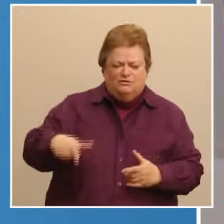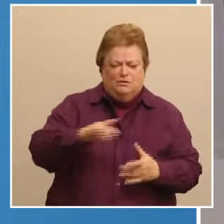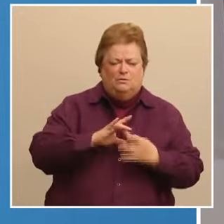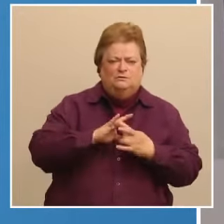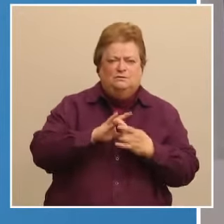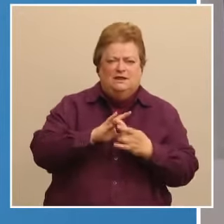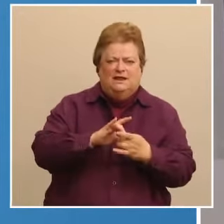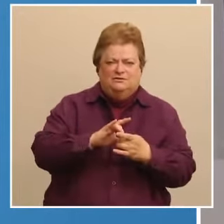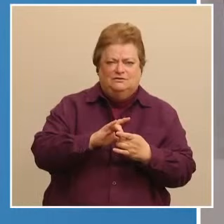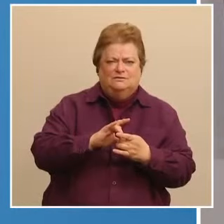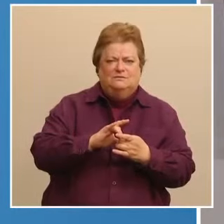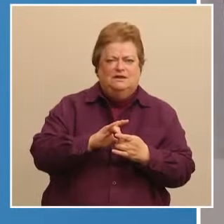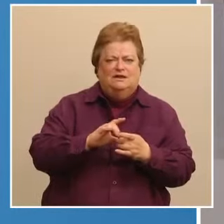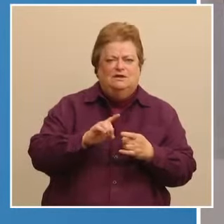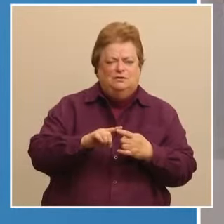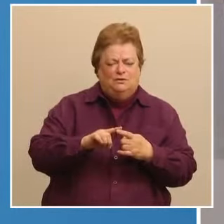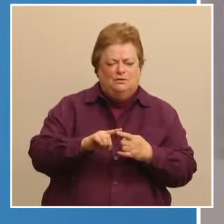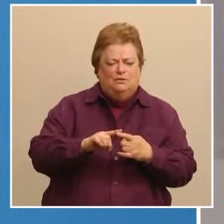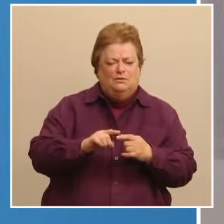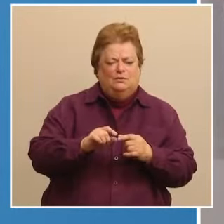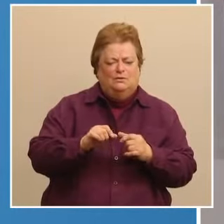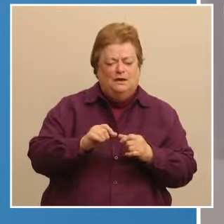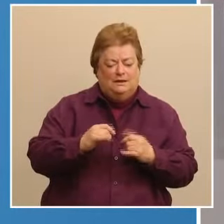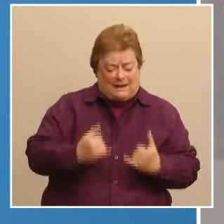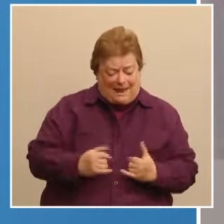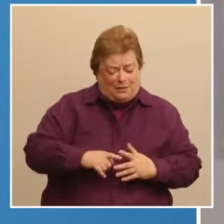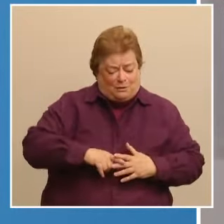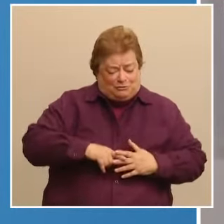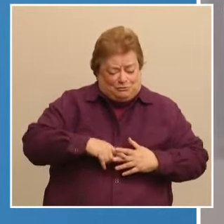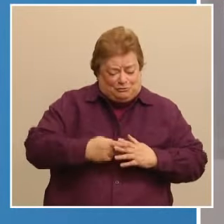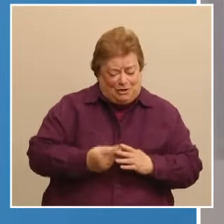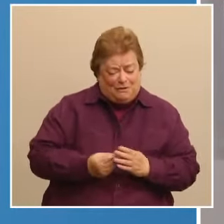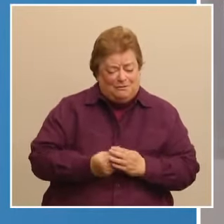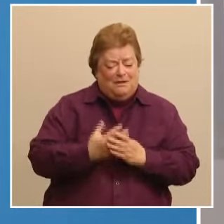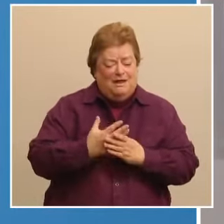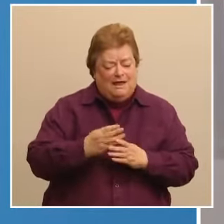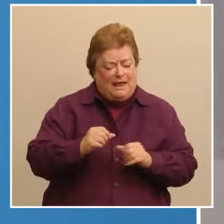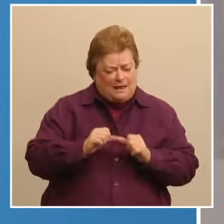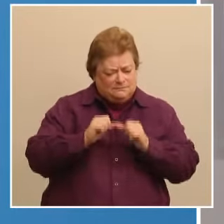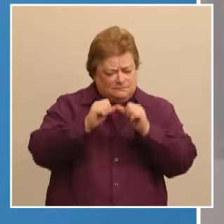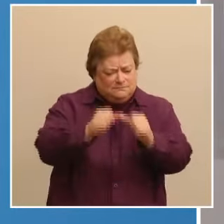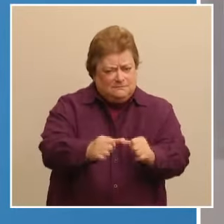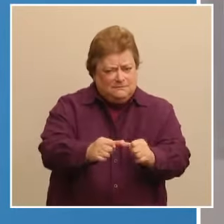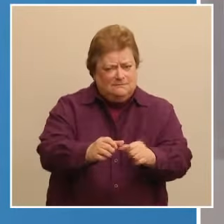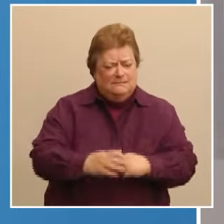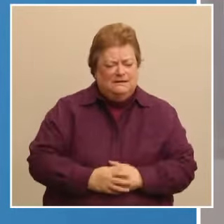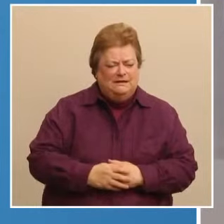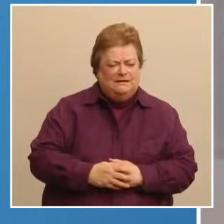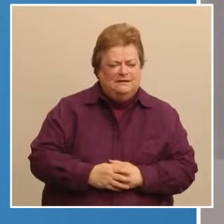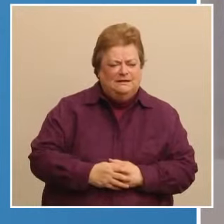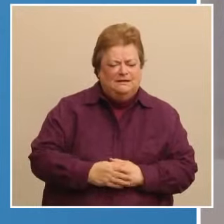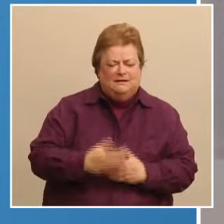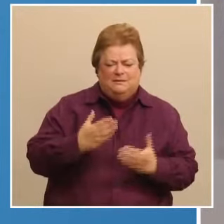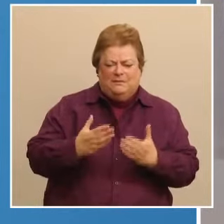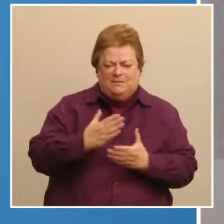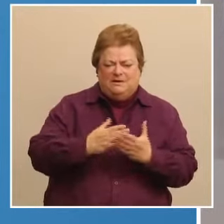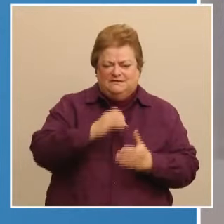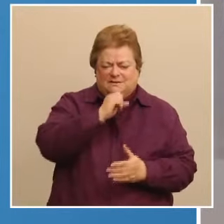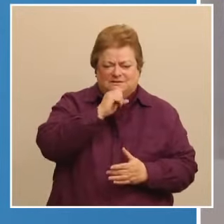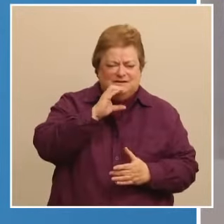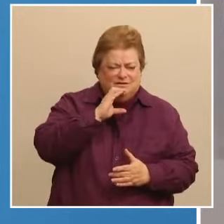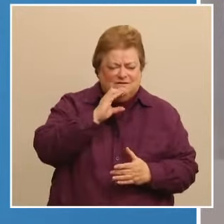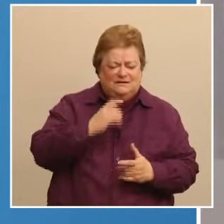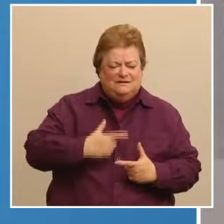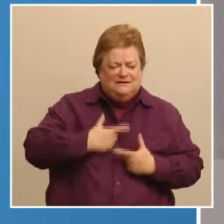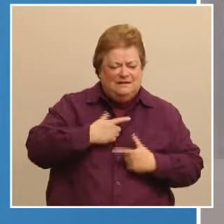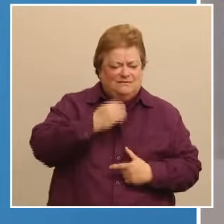relationships to be fostered now and also into the future. Perhaps there's some seniors that are living at home